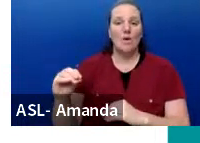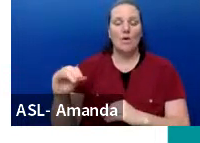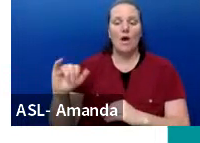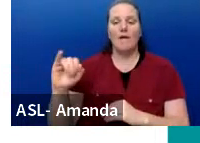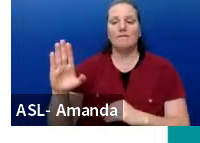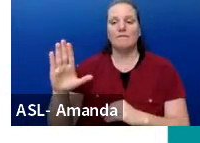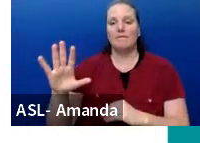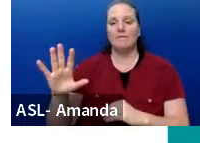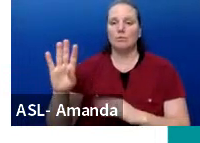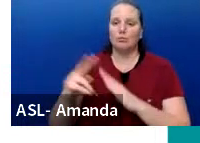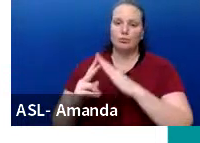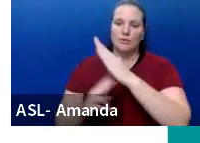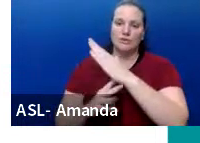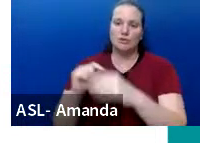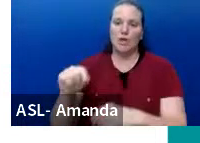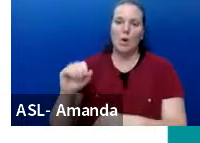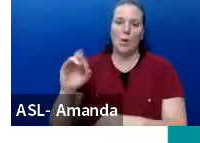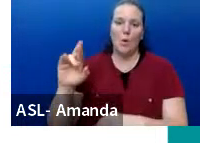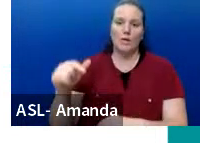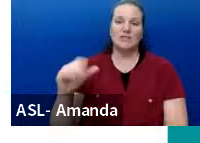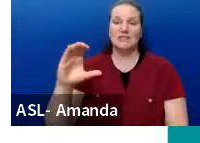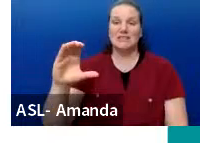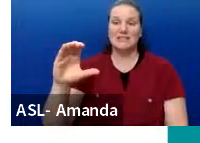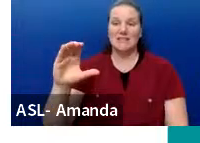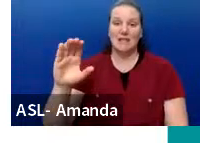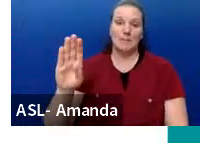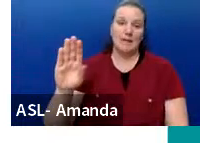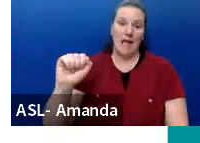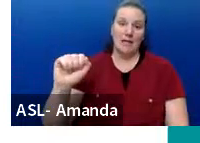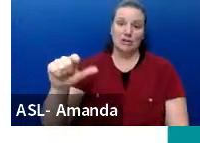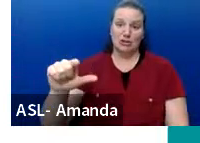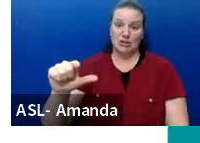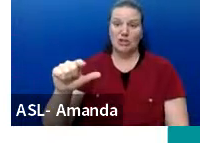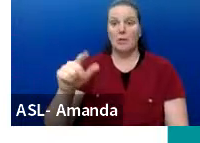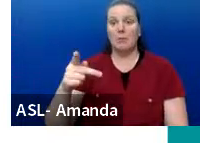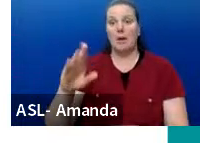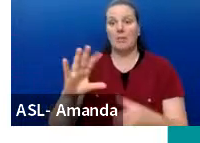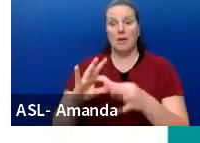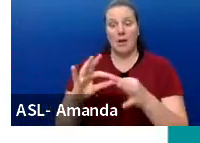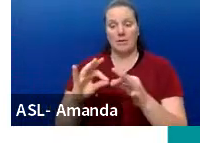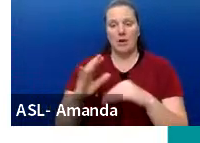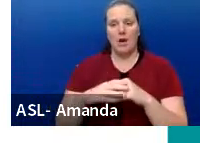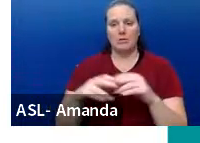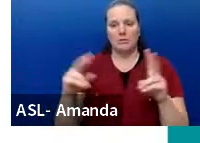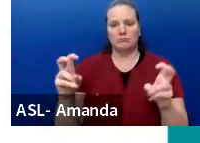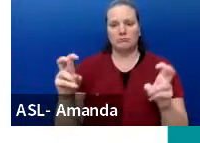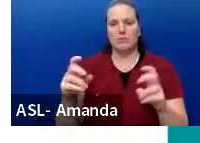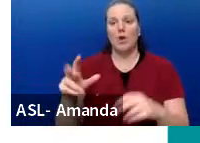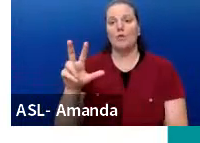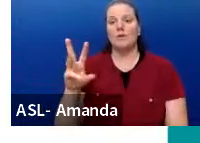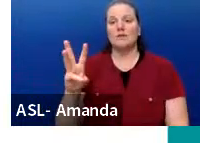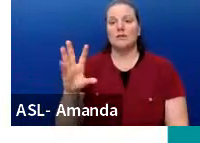info@interstatebridge.org with CBAG Public Comment in the subject line. Call